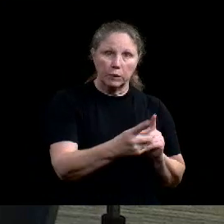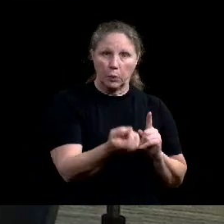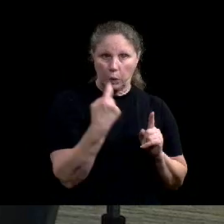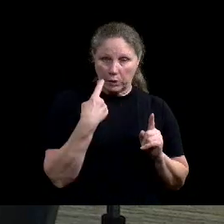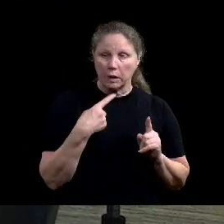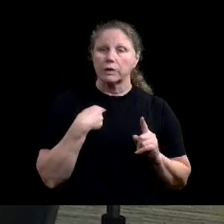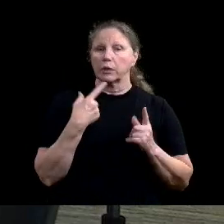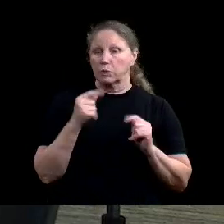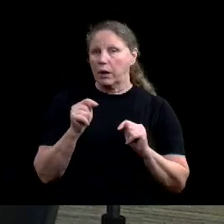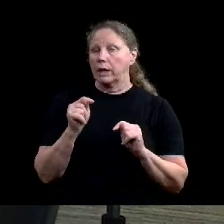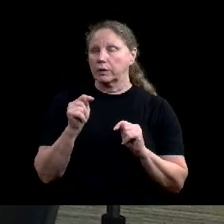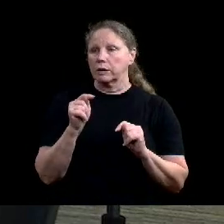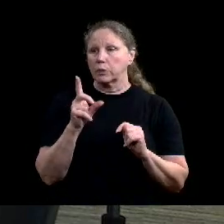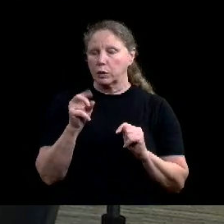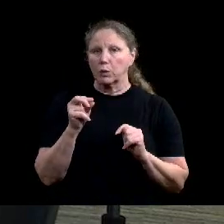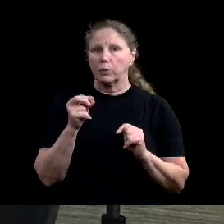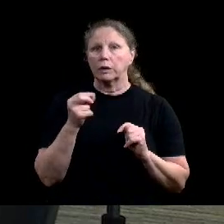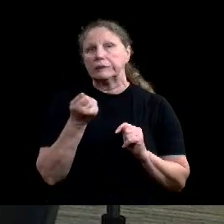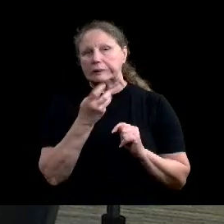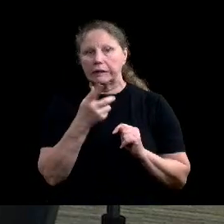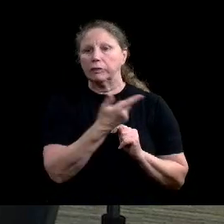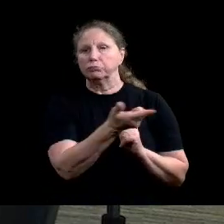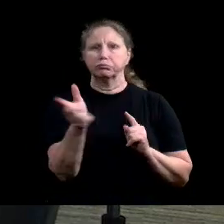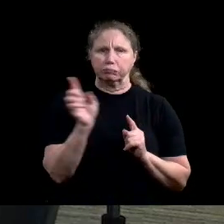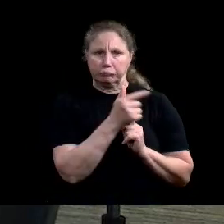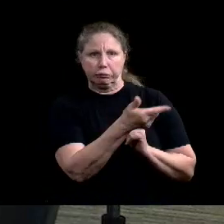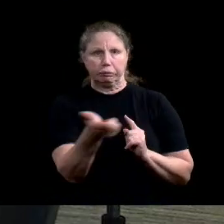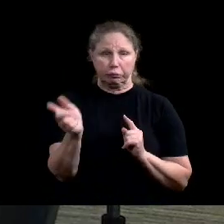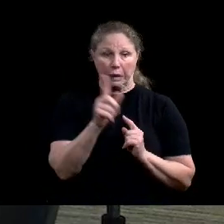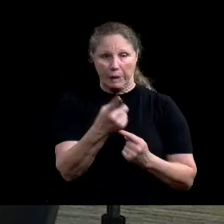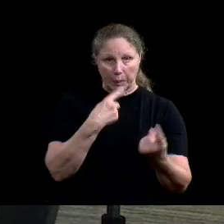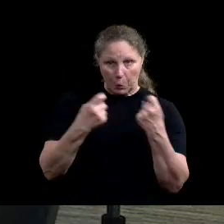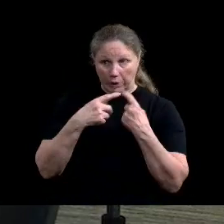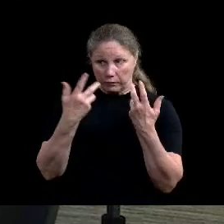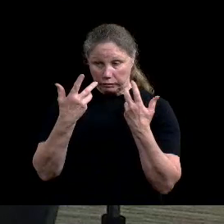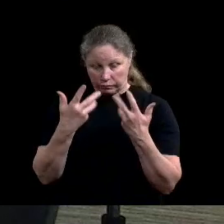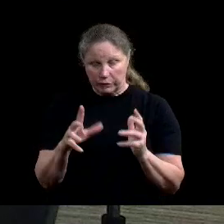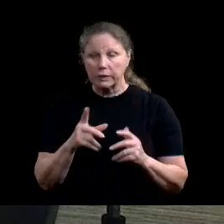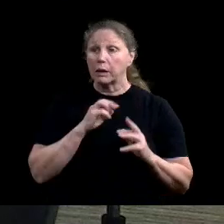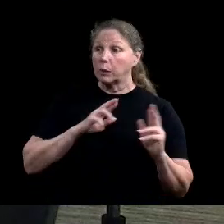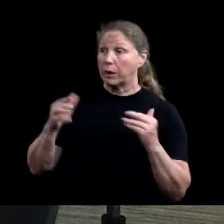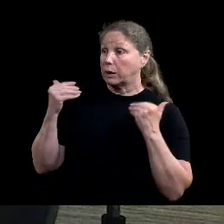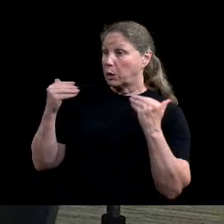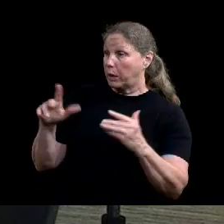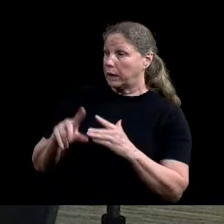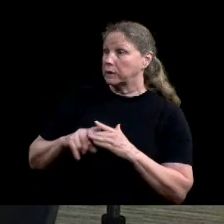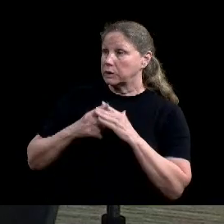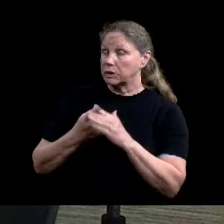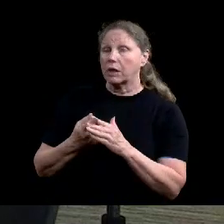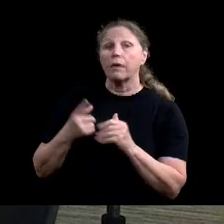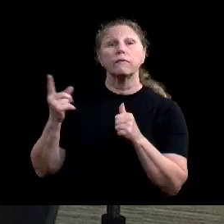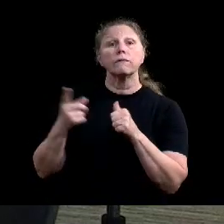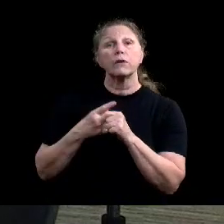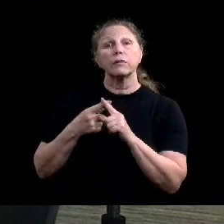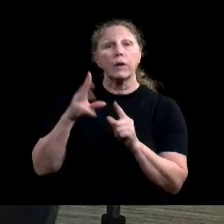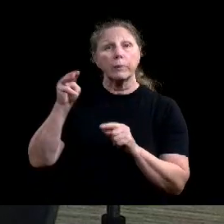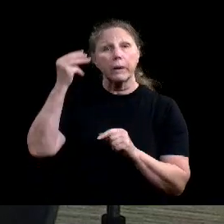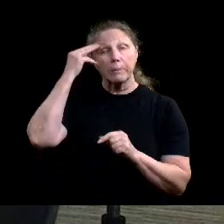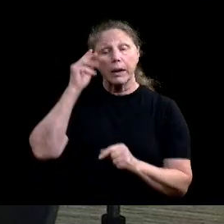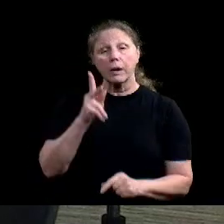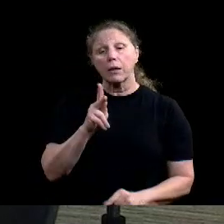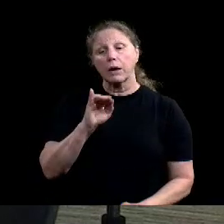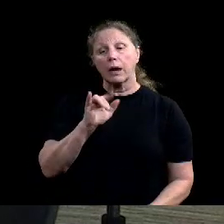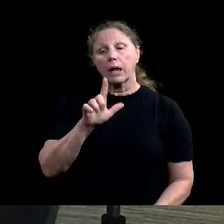that question and answer part. So we're ready to get started. So let's hear first from our mayor, Kyle Deaver, followed by Judge Felton, then by